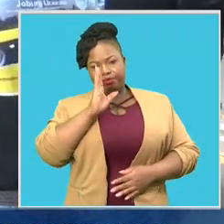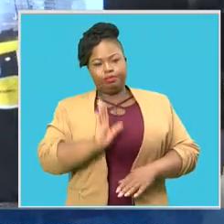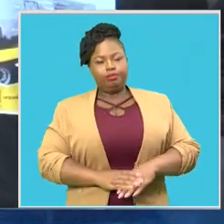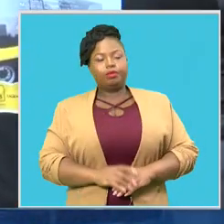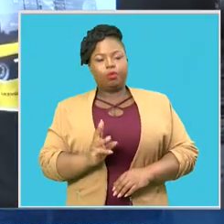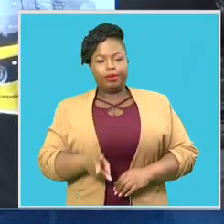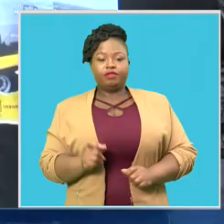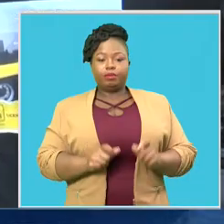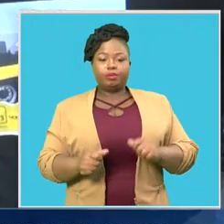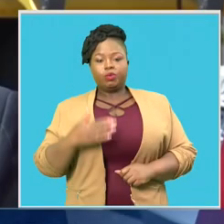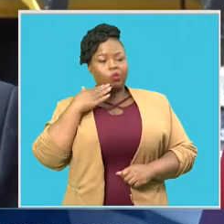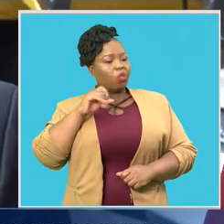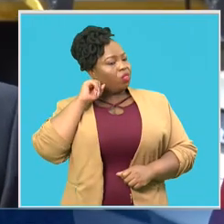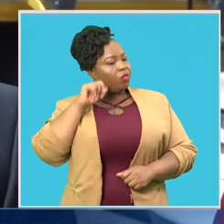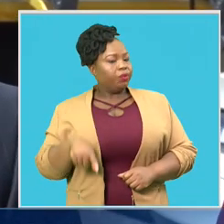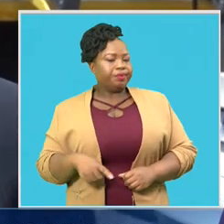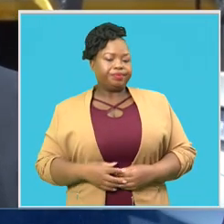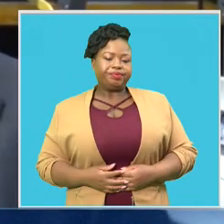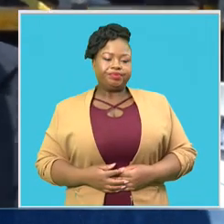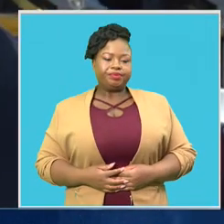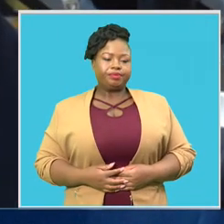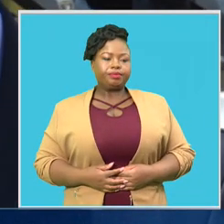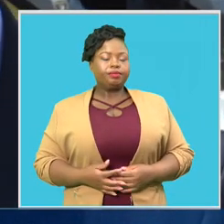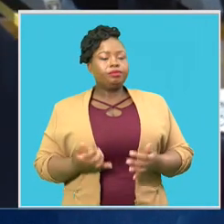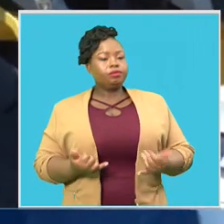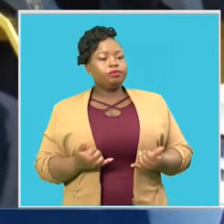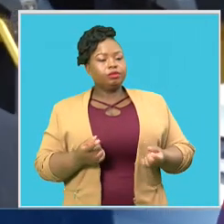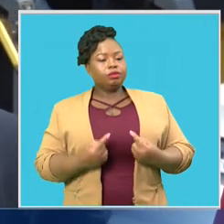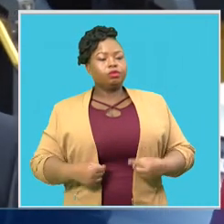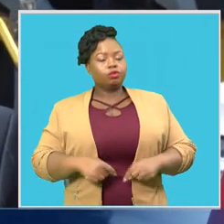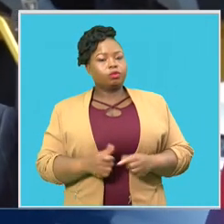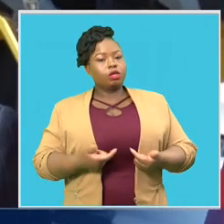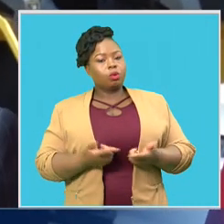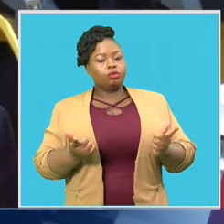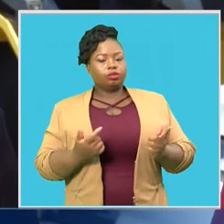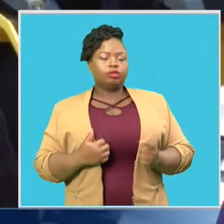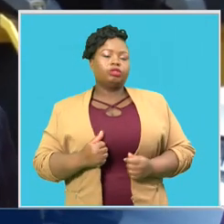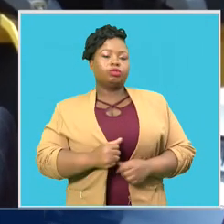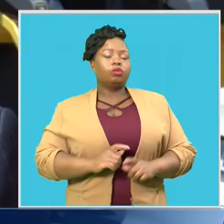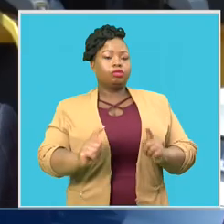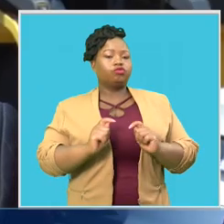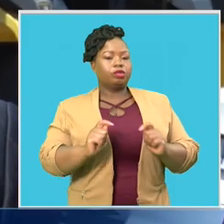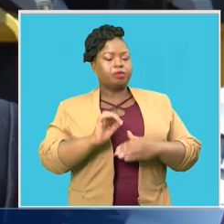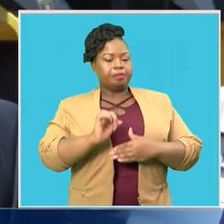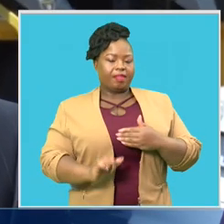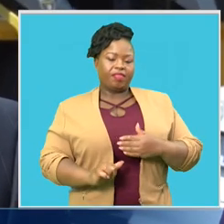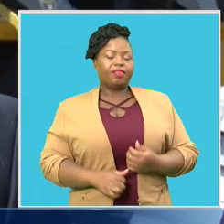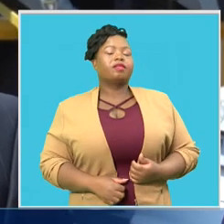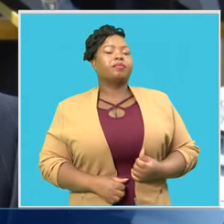kwabangalandeli imithetho yomgwaqo. Today as we launch the transport month and equally launching